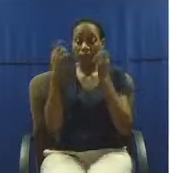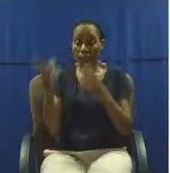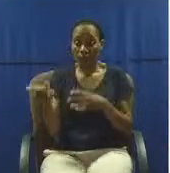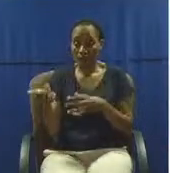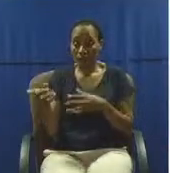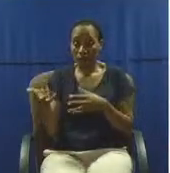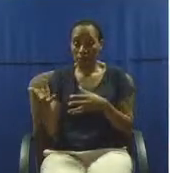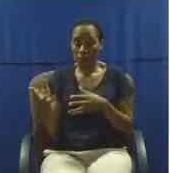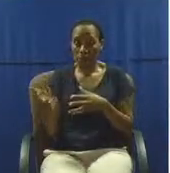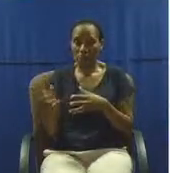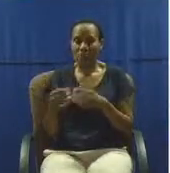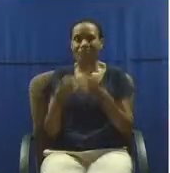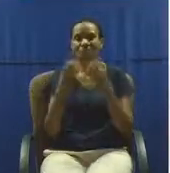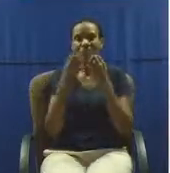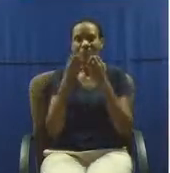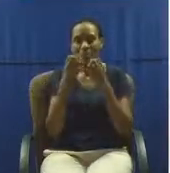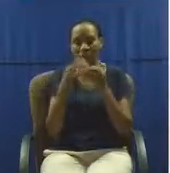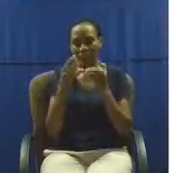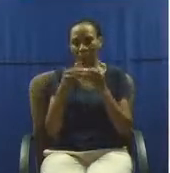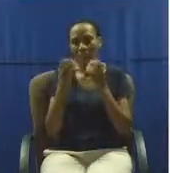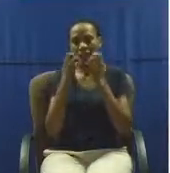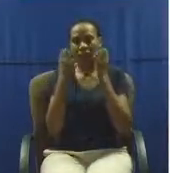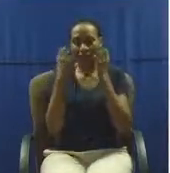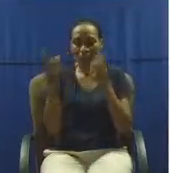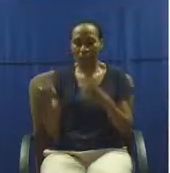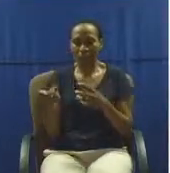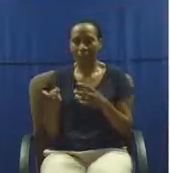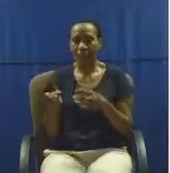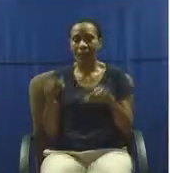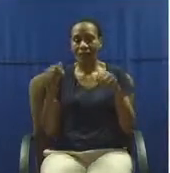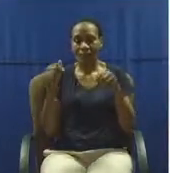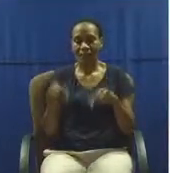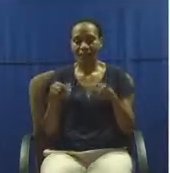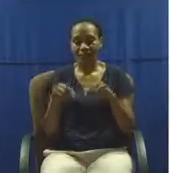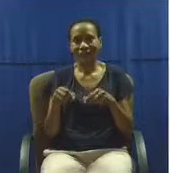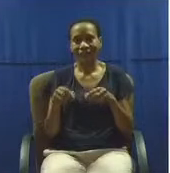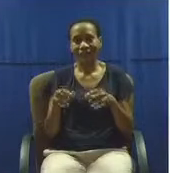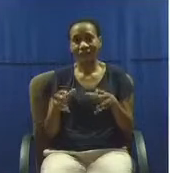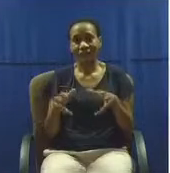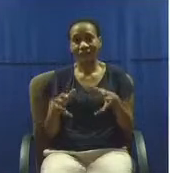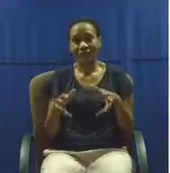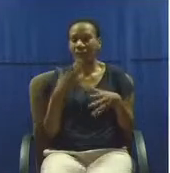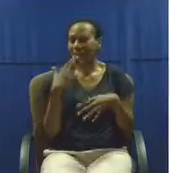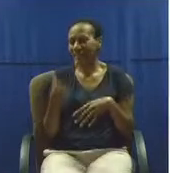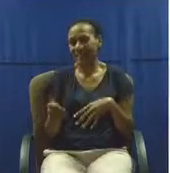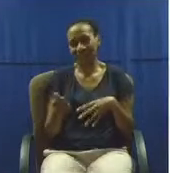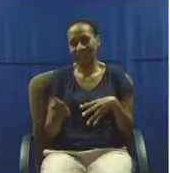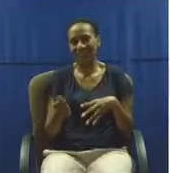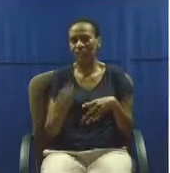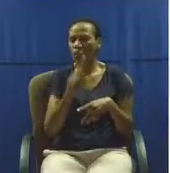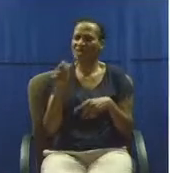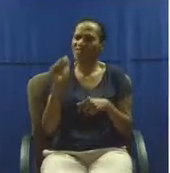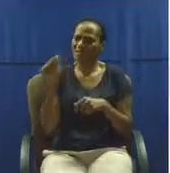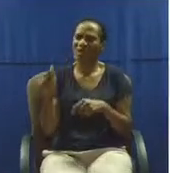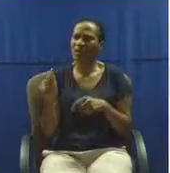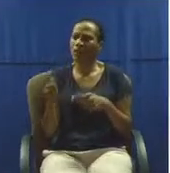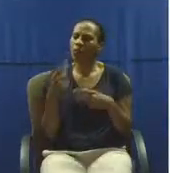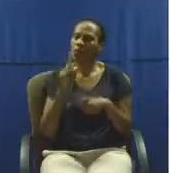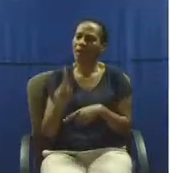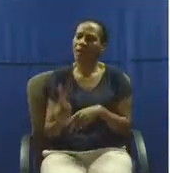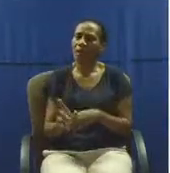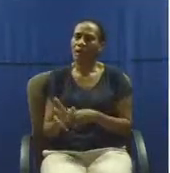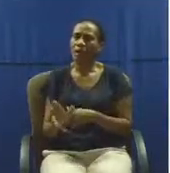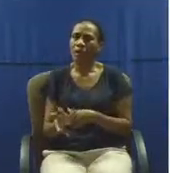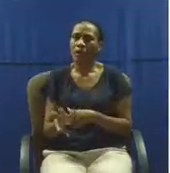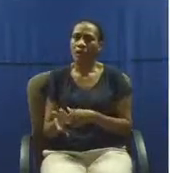about, we know it. Honorable member, this is a statement. Please raise your question. On a point of